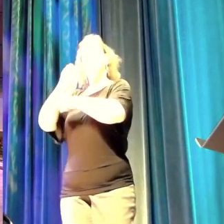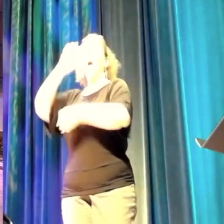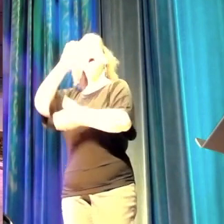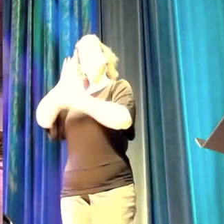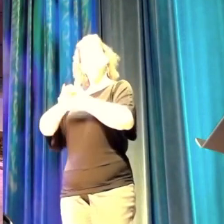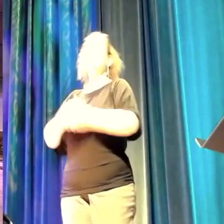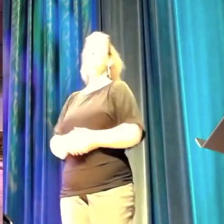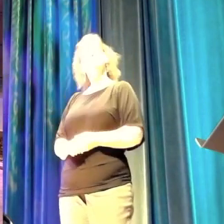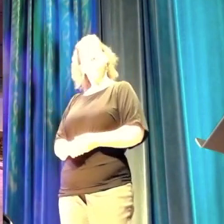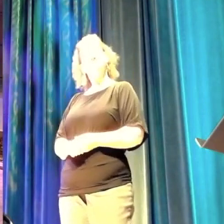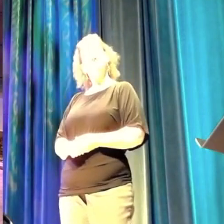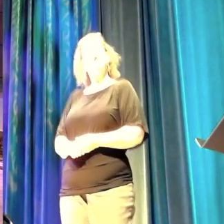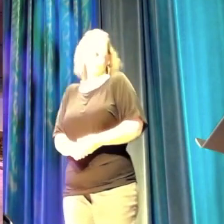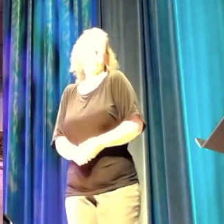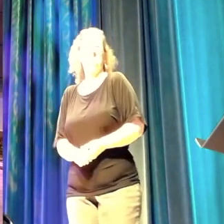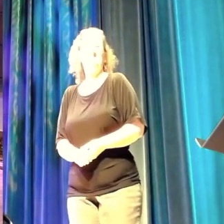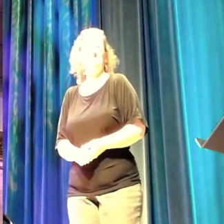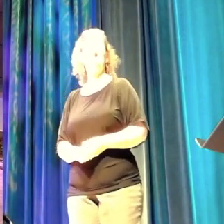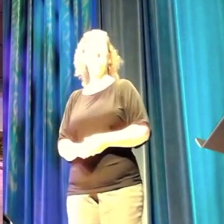husband.